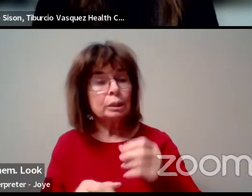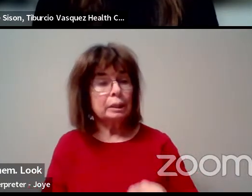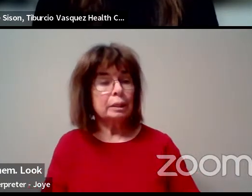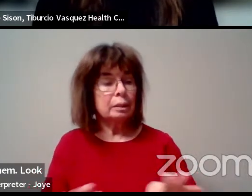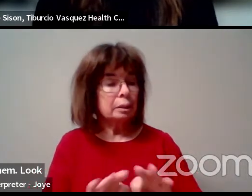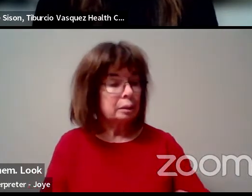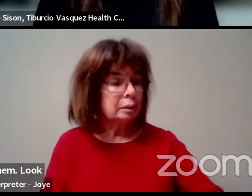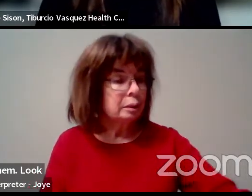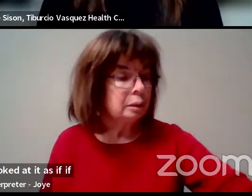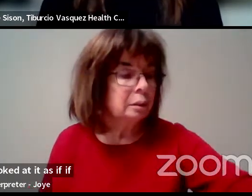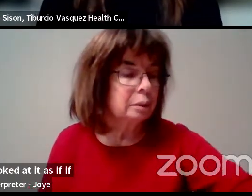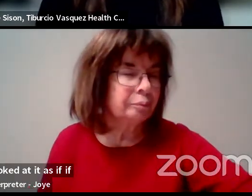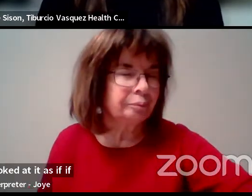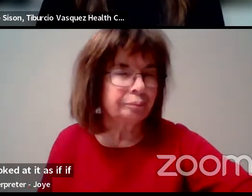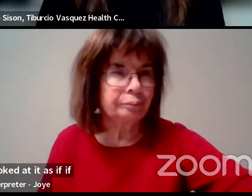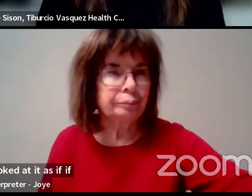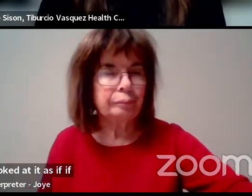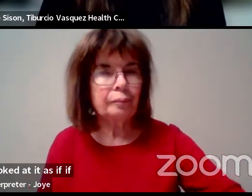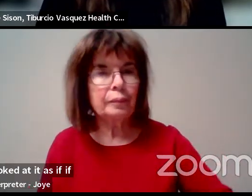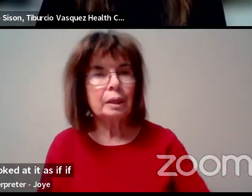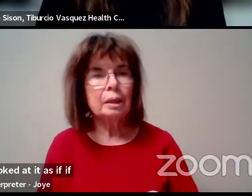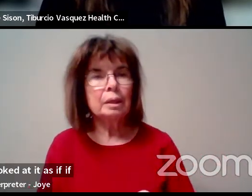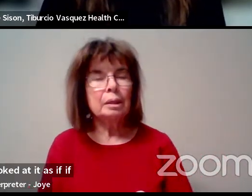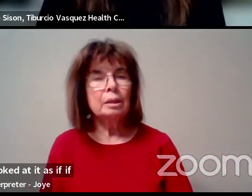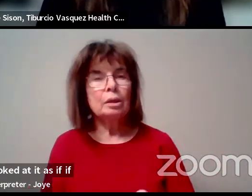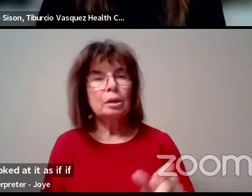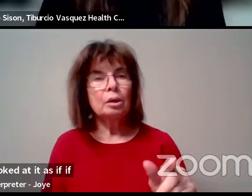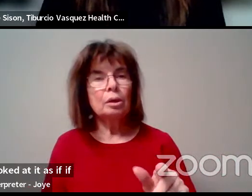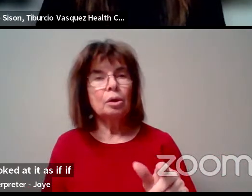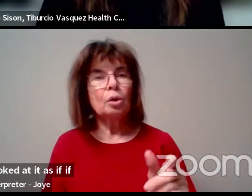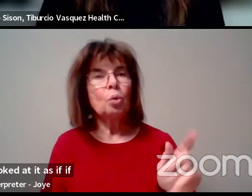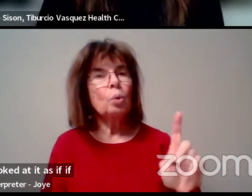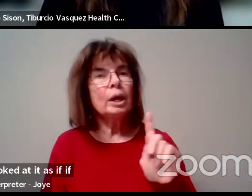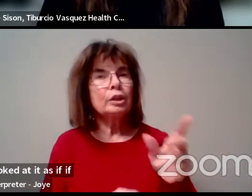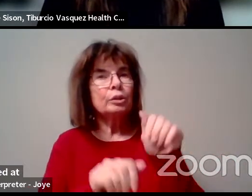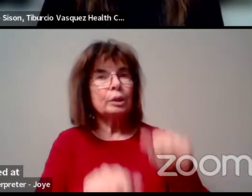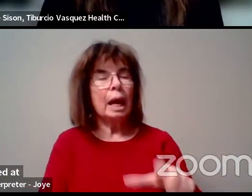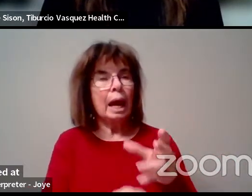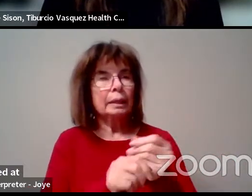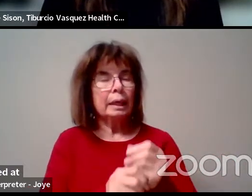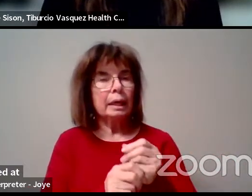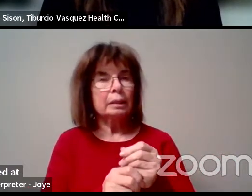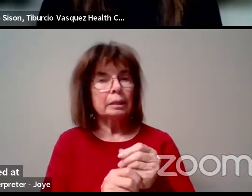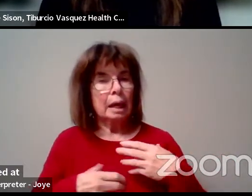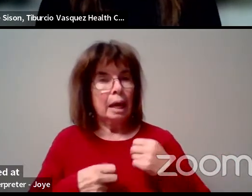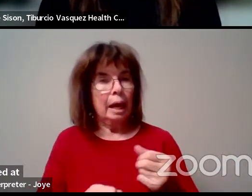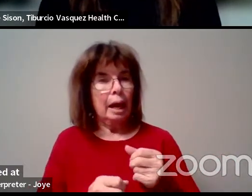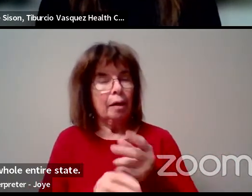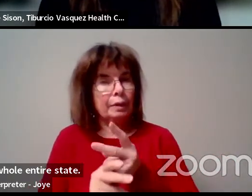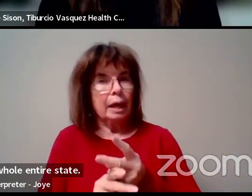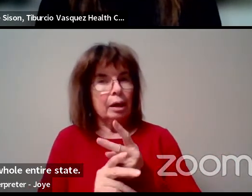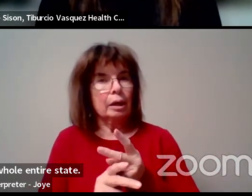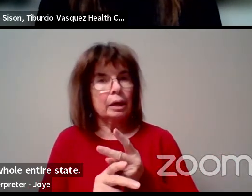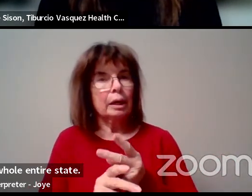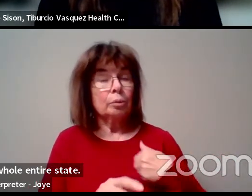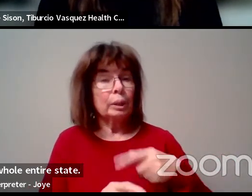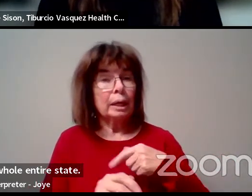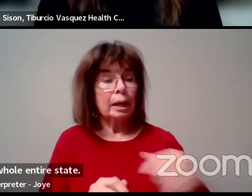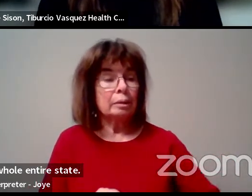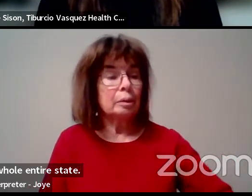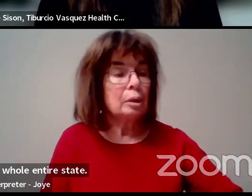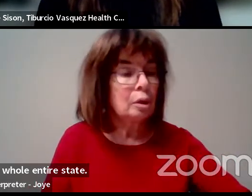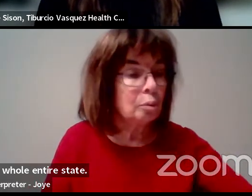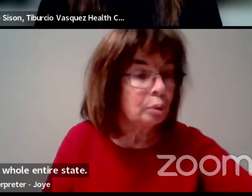it starts to change the culture of expectation of like where you can get healthcare and who can be providing it. But it